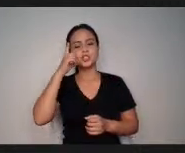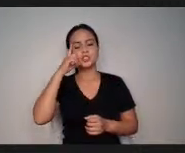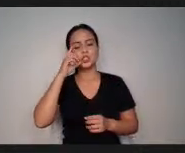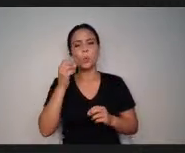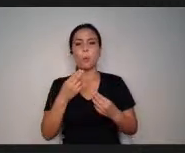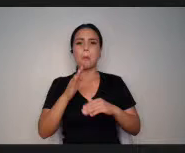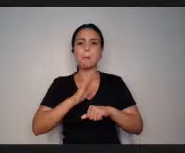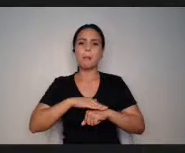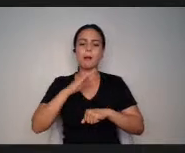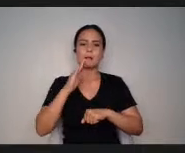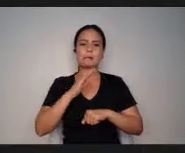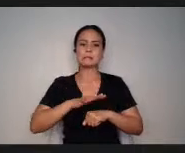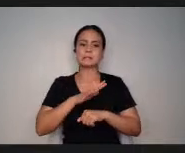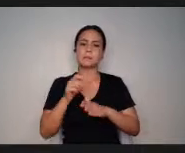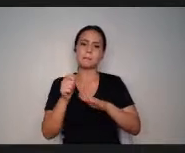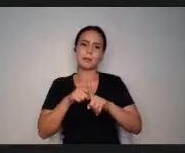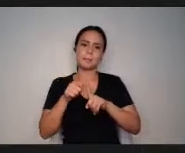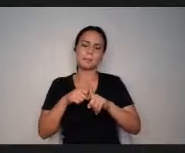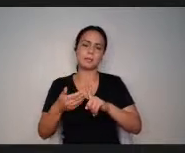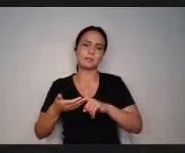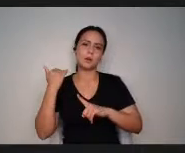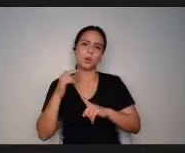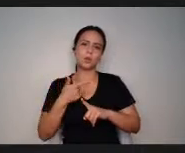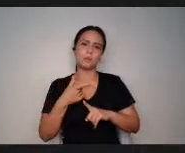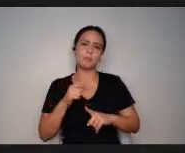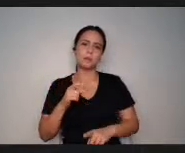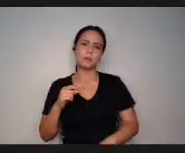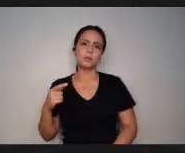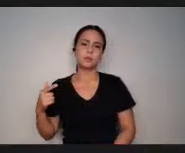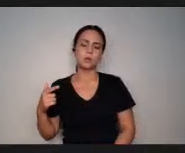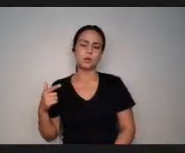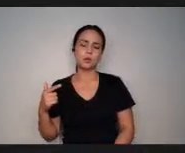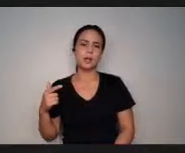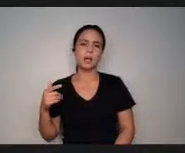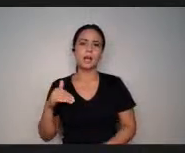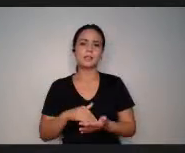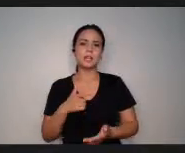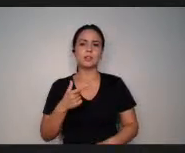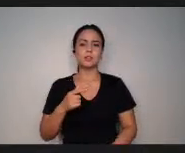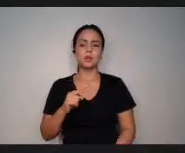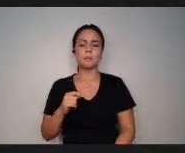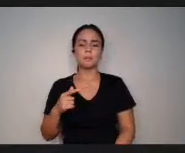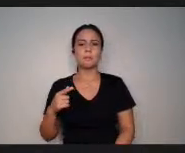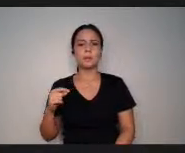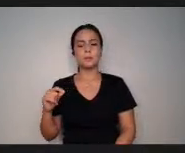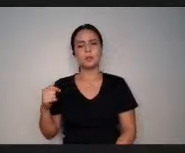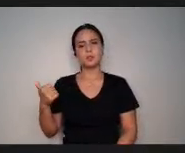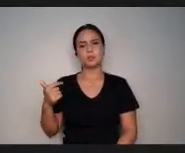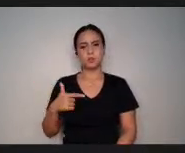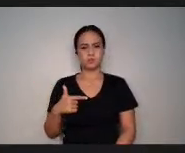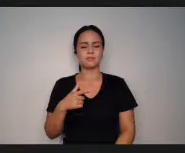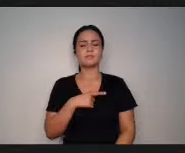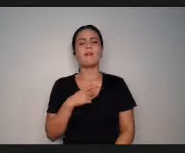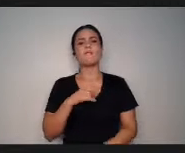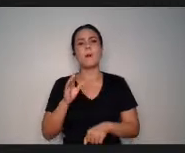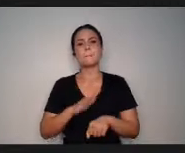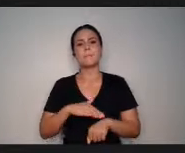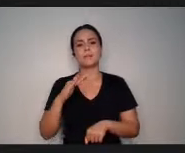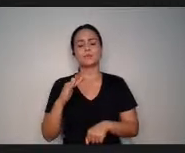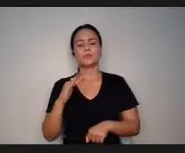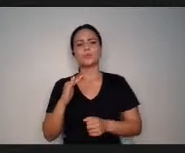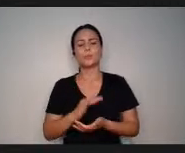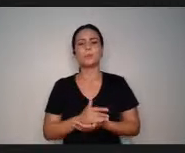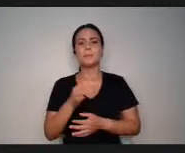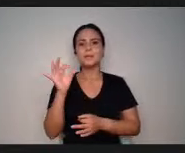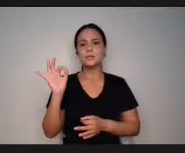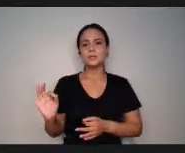2012, we've seen increases in the self-reports of poor mental health, which are very good indicators of severe